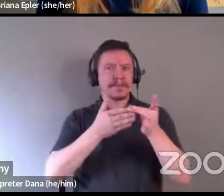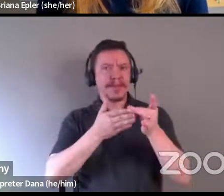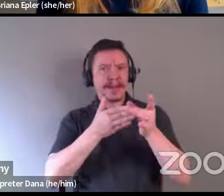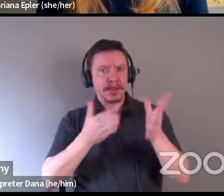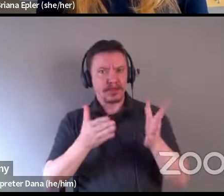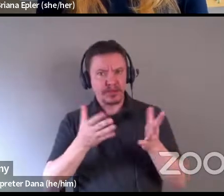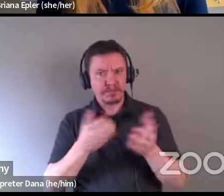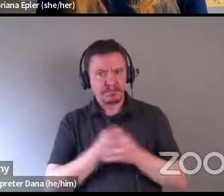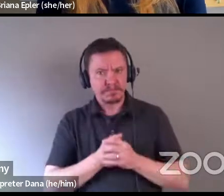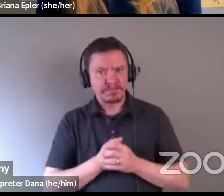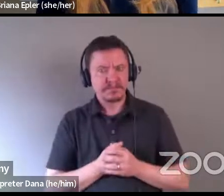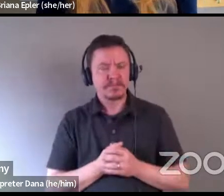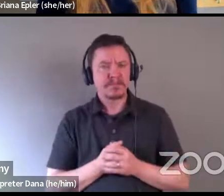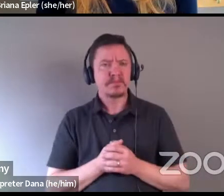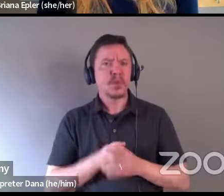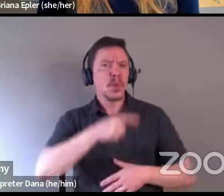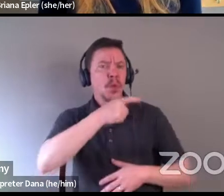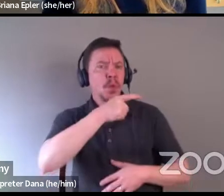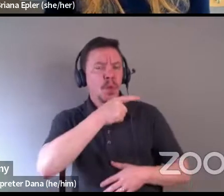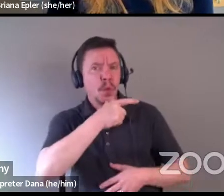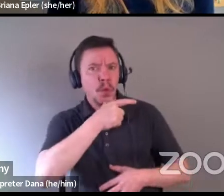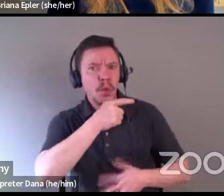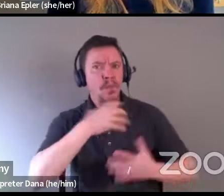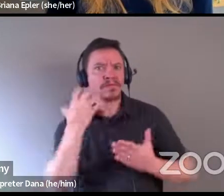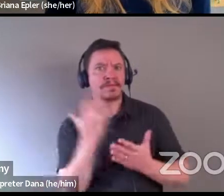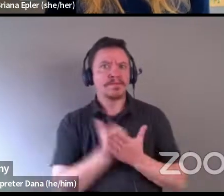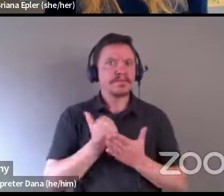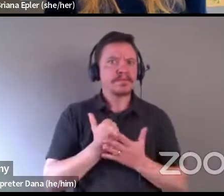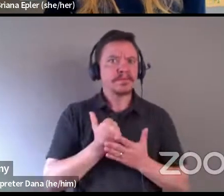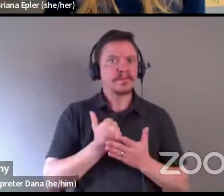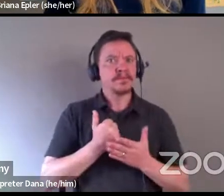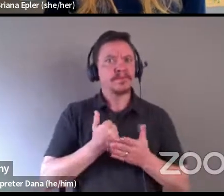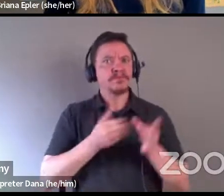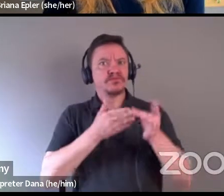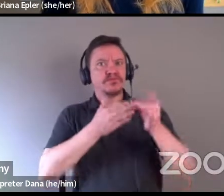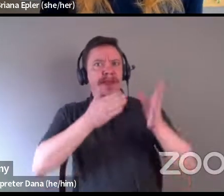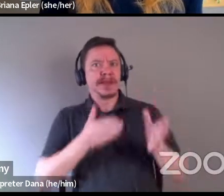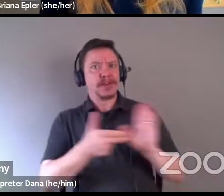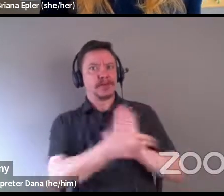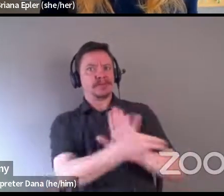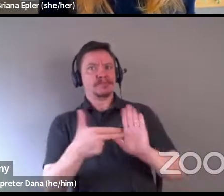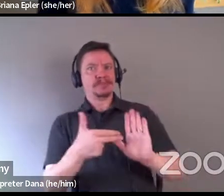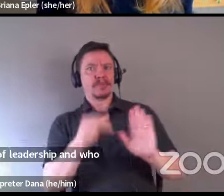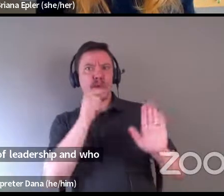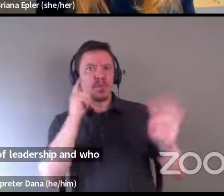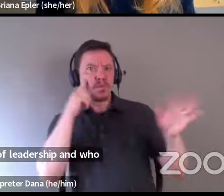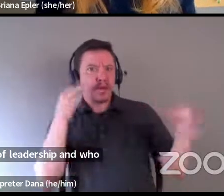right? And who gets to be a leader. I think that